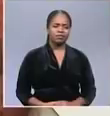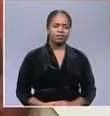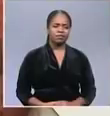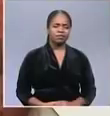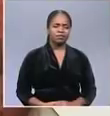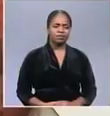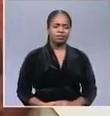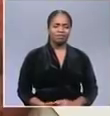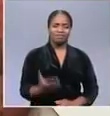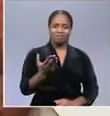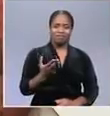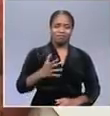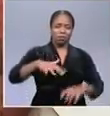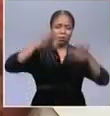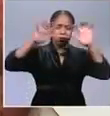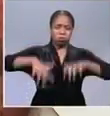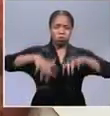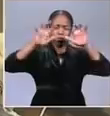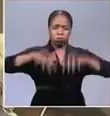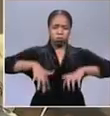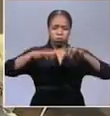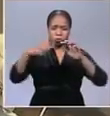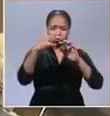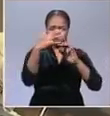The aftermath of raging waters.